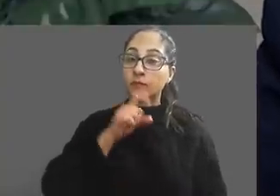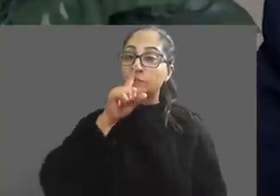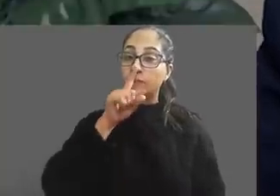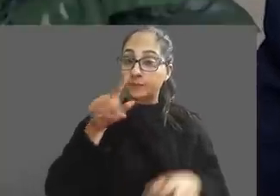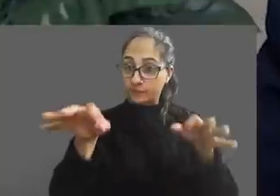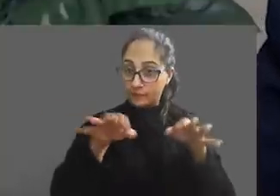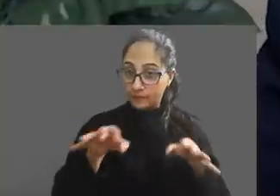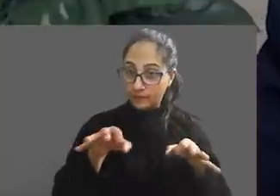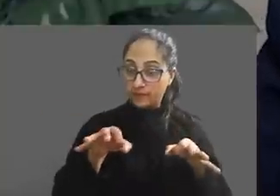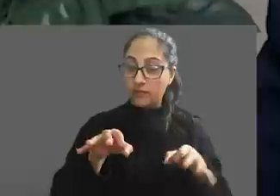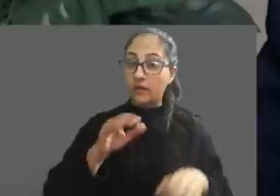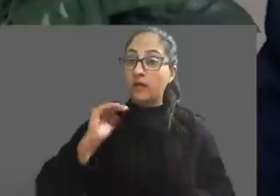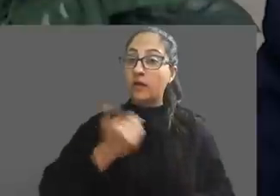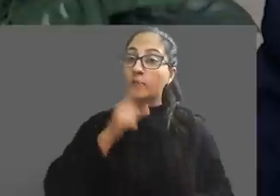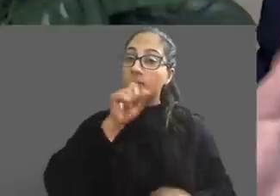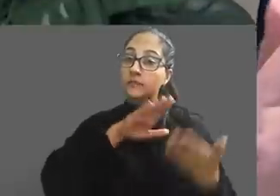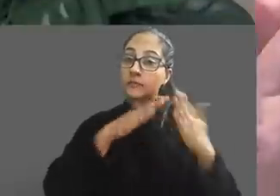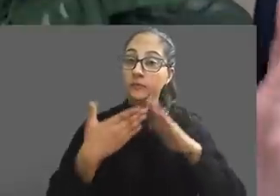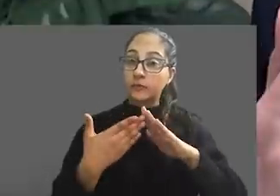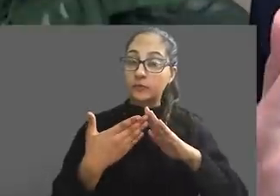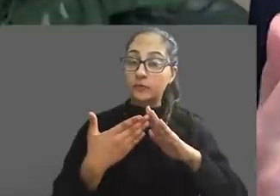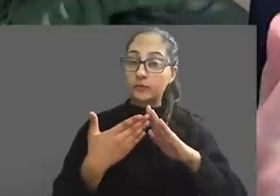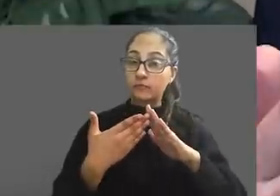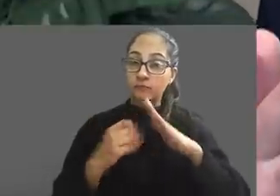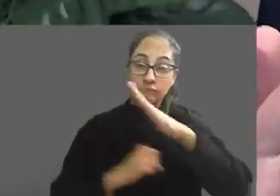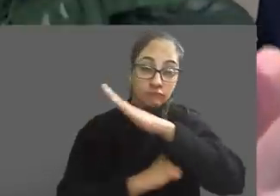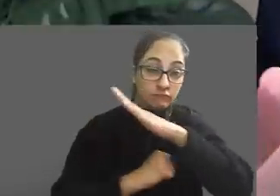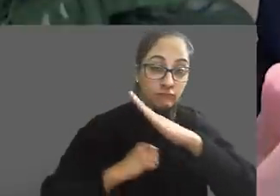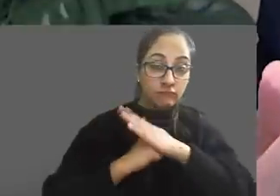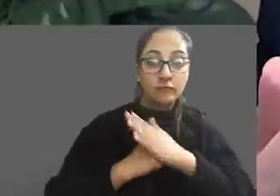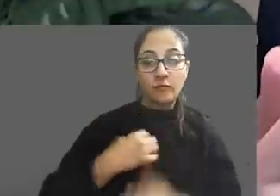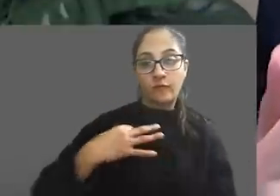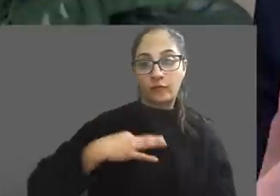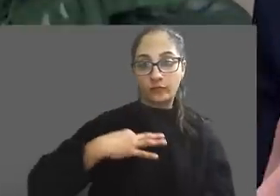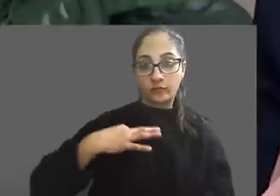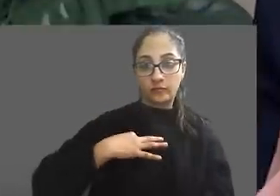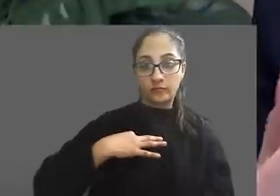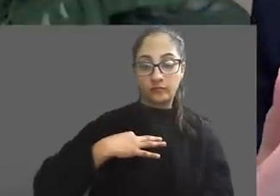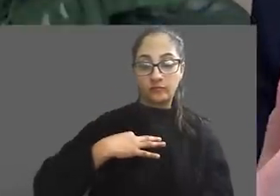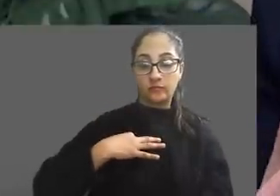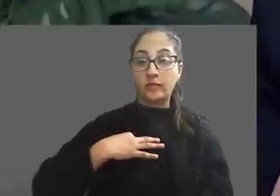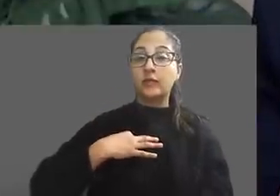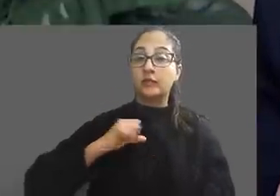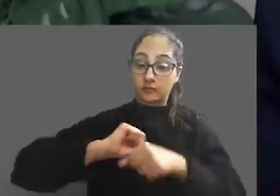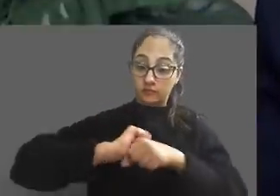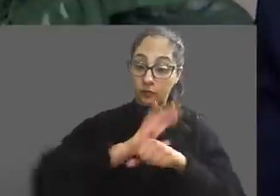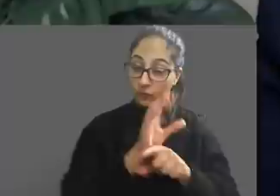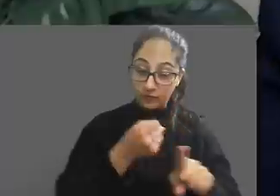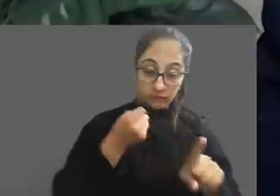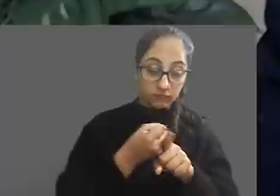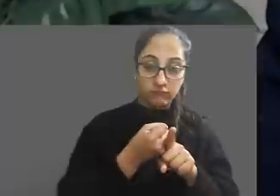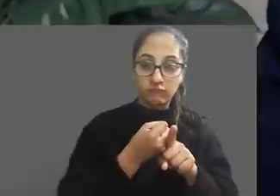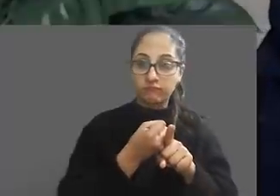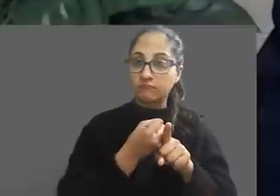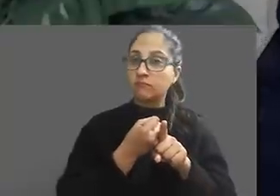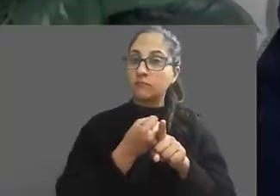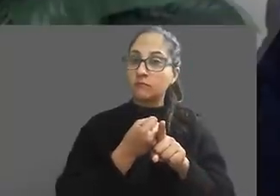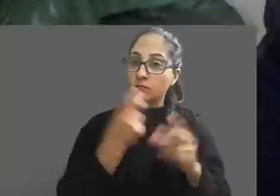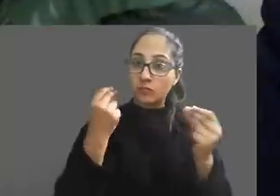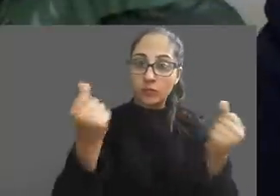my greatest admiration and best affectionate loving blessings.